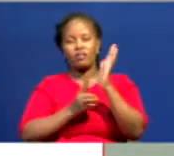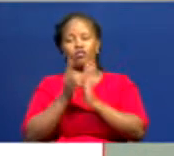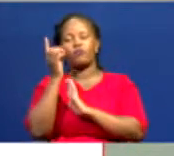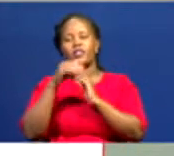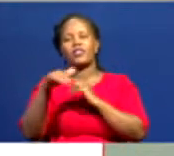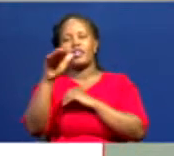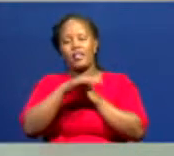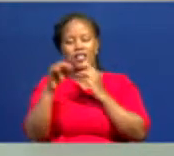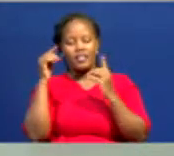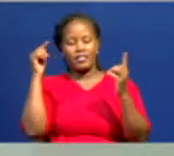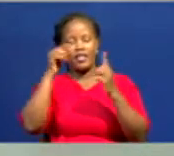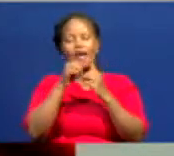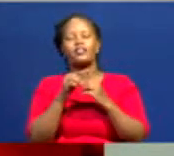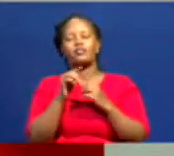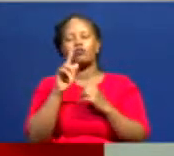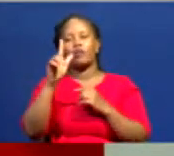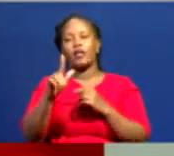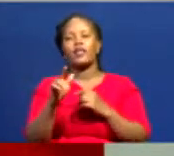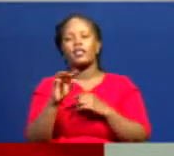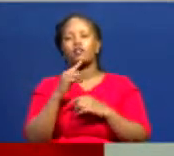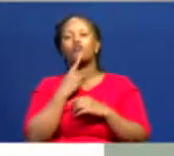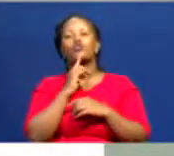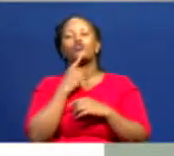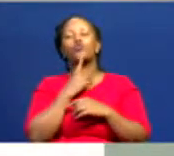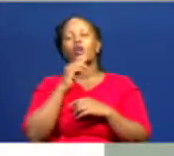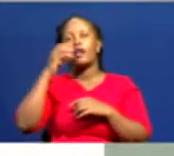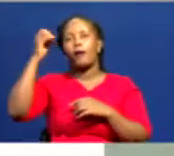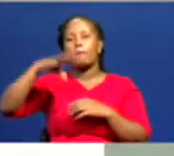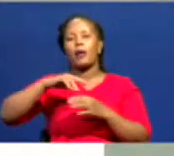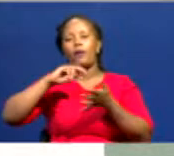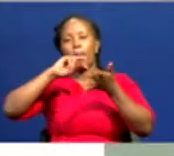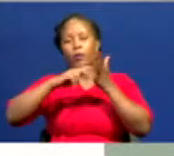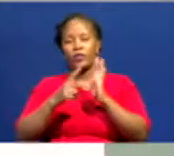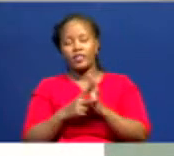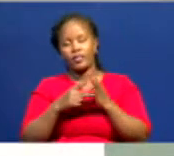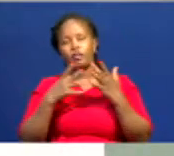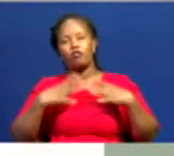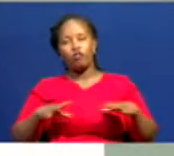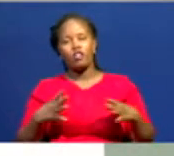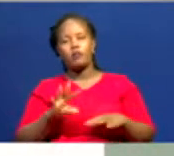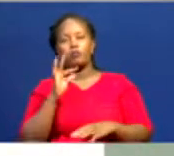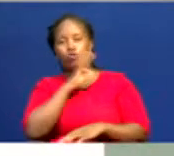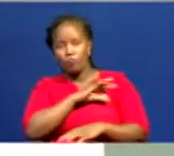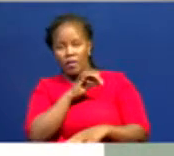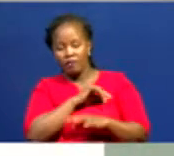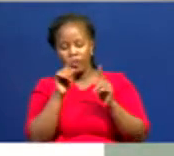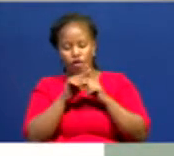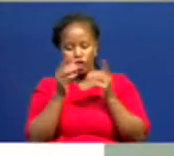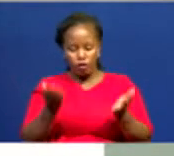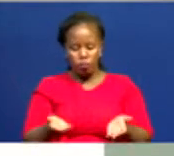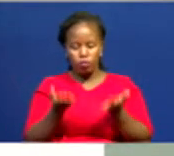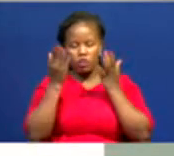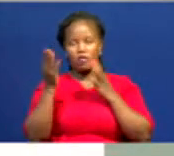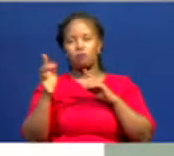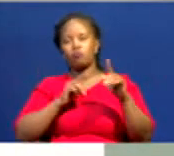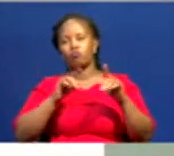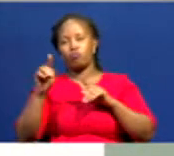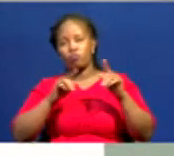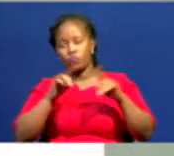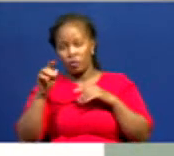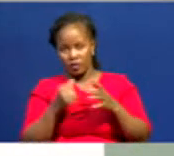Lake Turkana wind power project to enable residents benefit as well as boost tourism. County Assembly Speaker